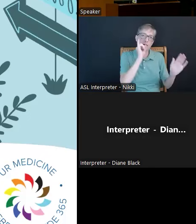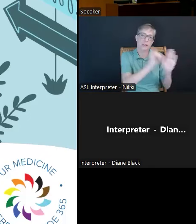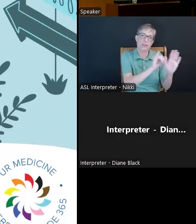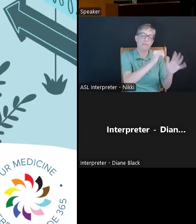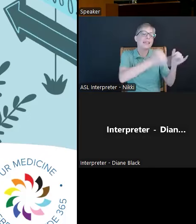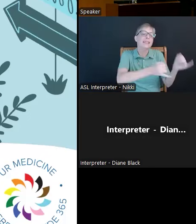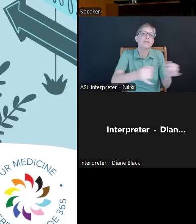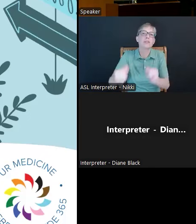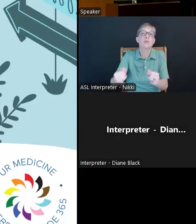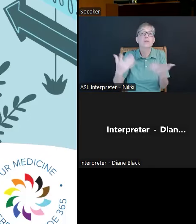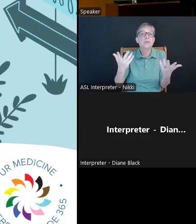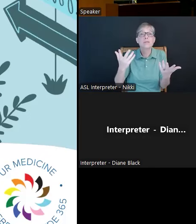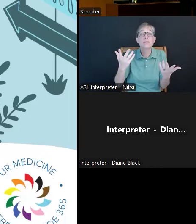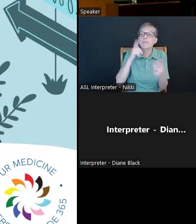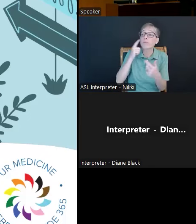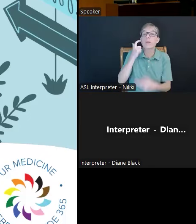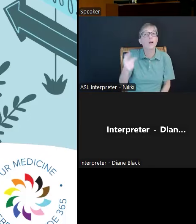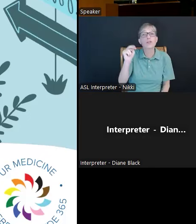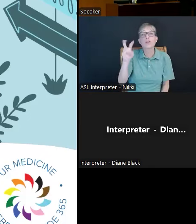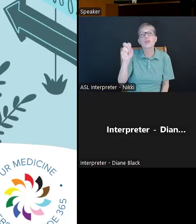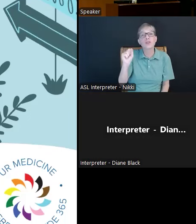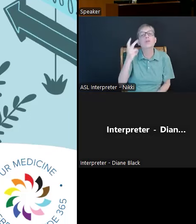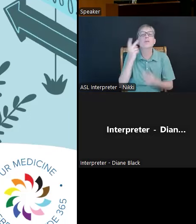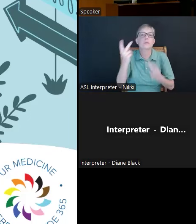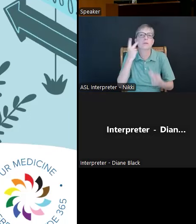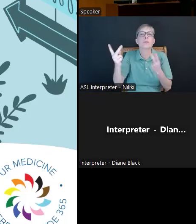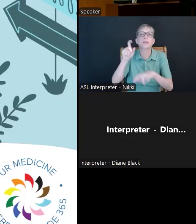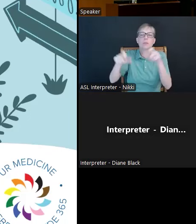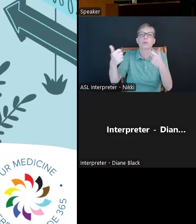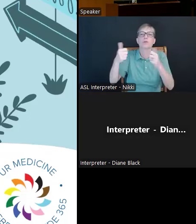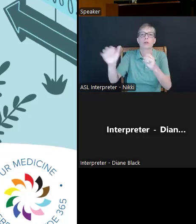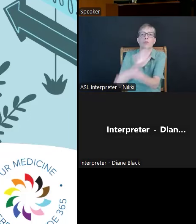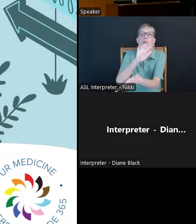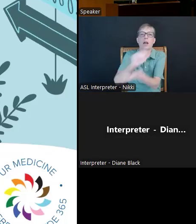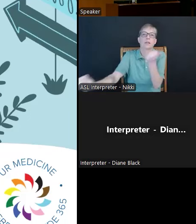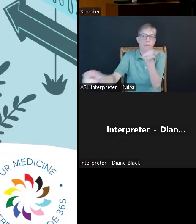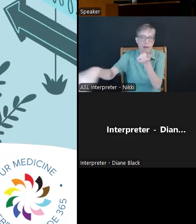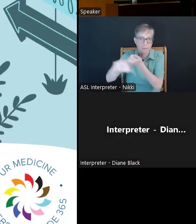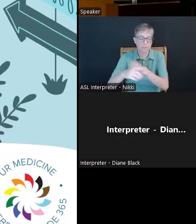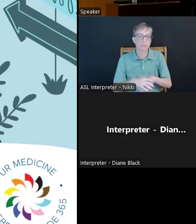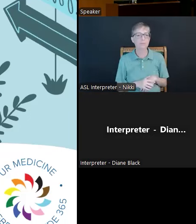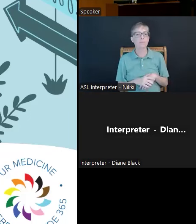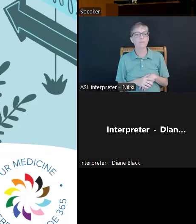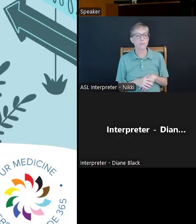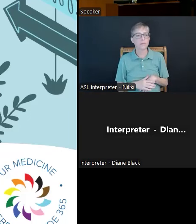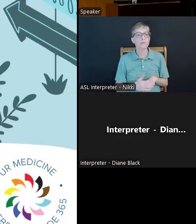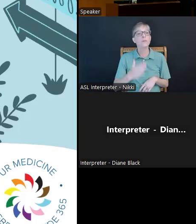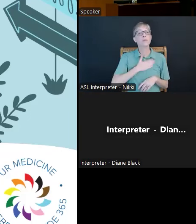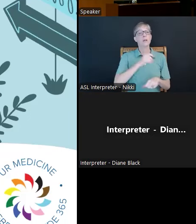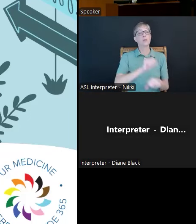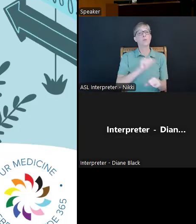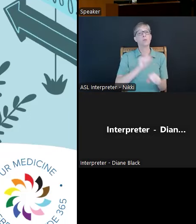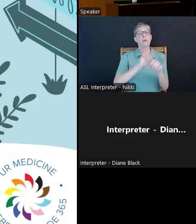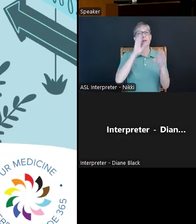by state. So my work has always been dedicated to LGBTQ plus health equity. But for those of you